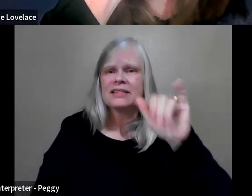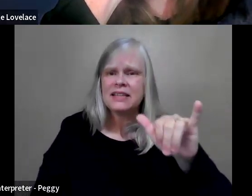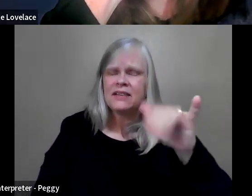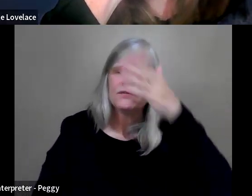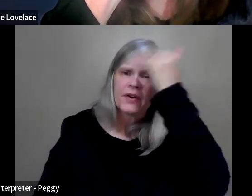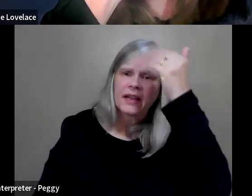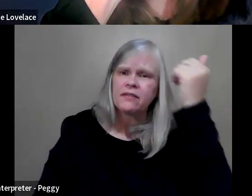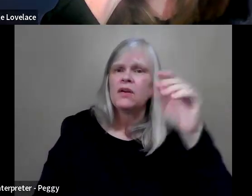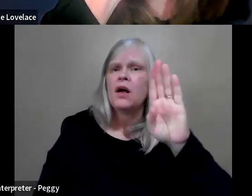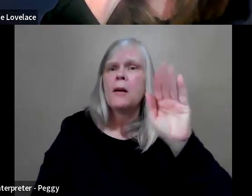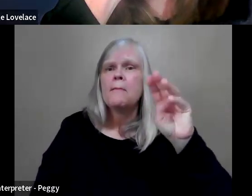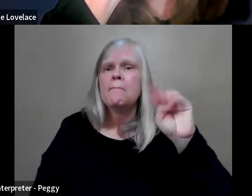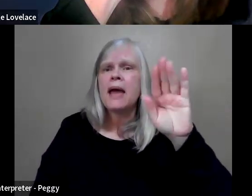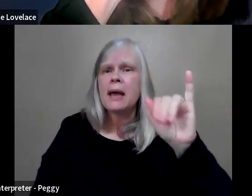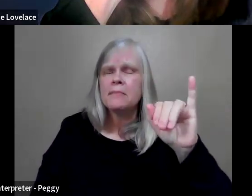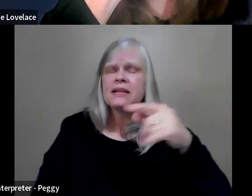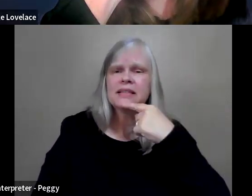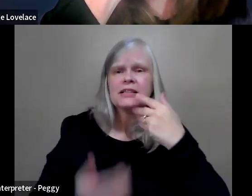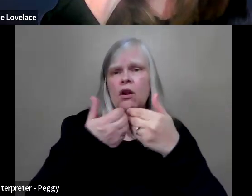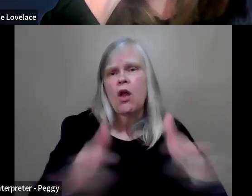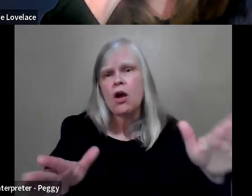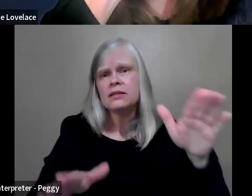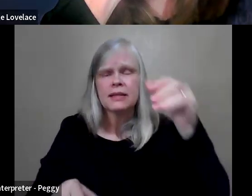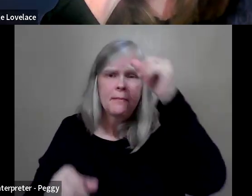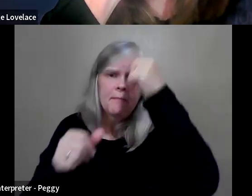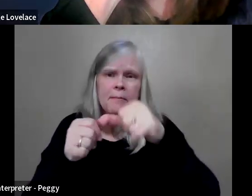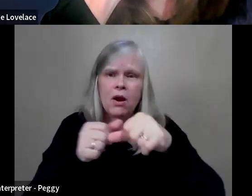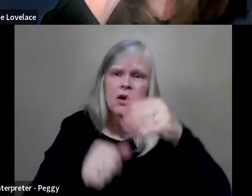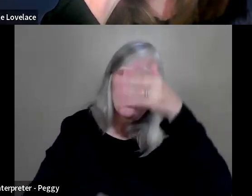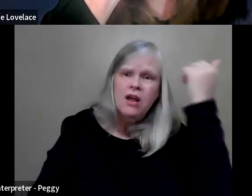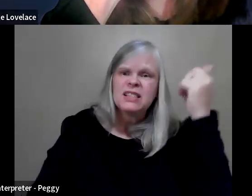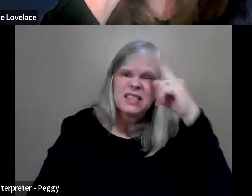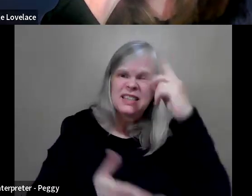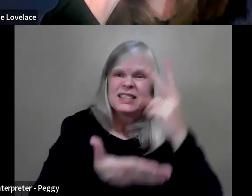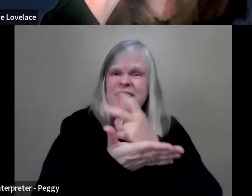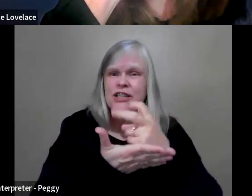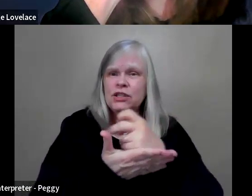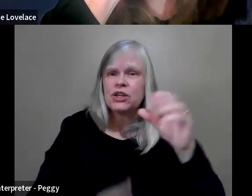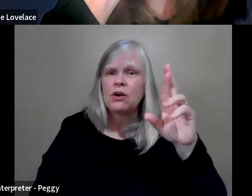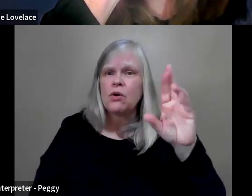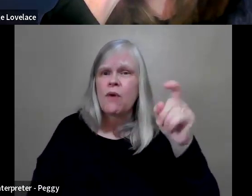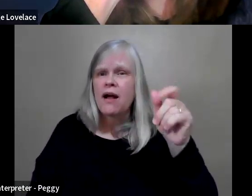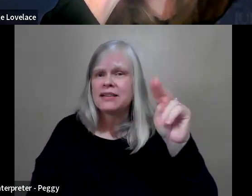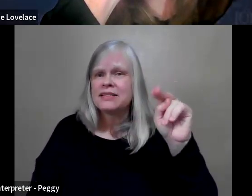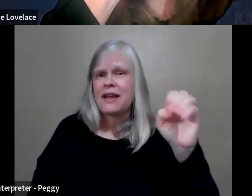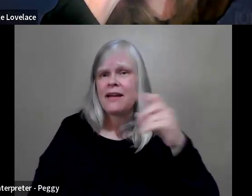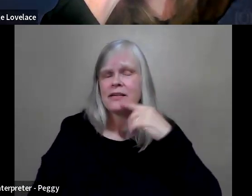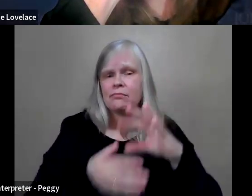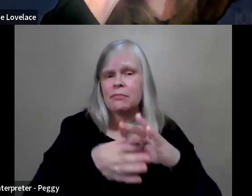says loss, forgetfulness, memory loss, seizure, says Roxanne.